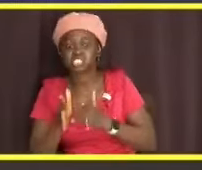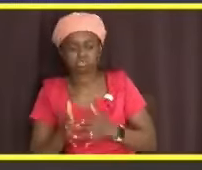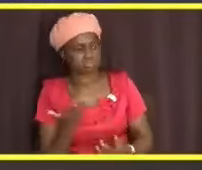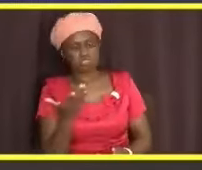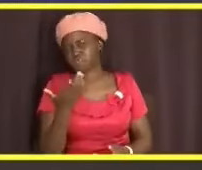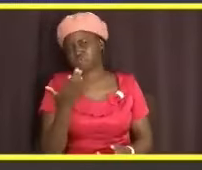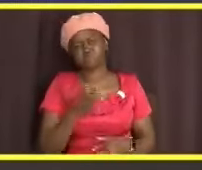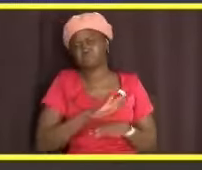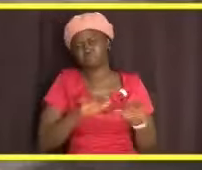shout.